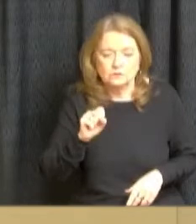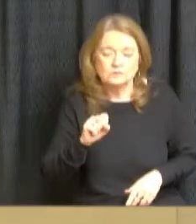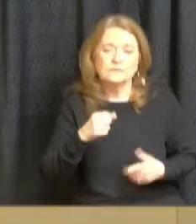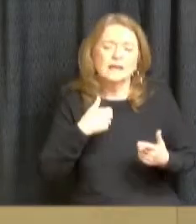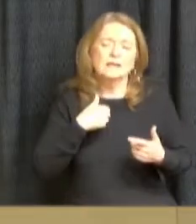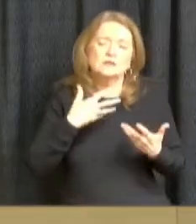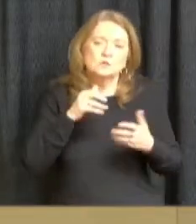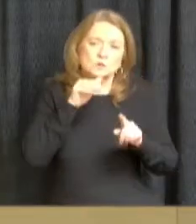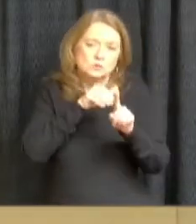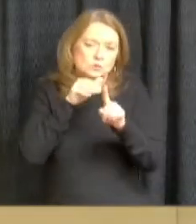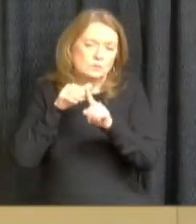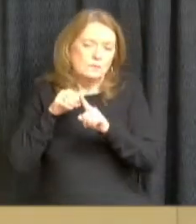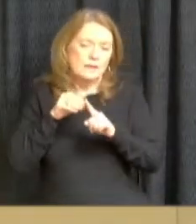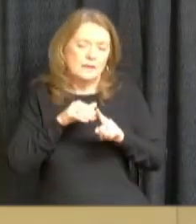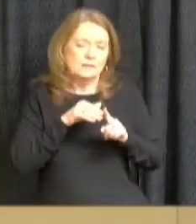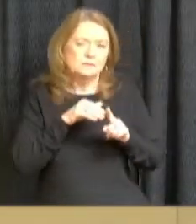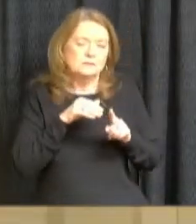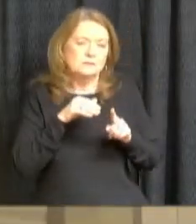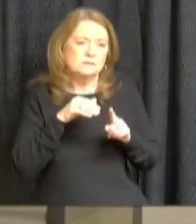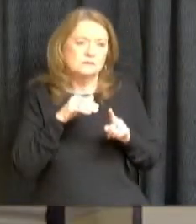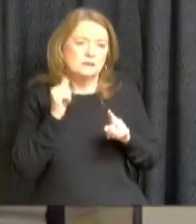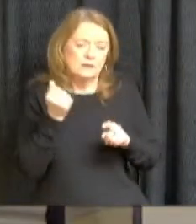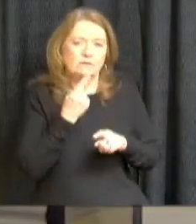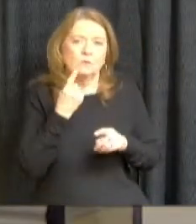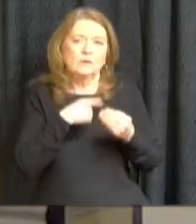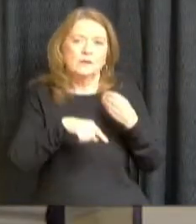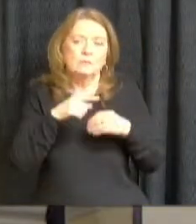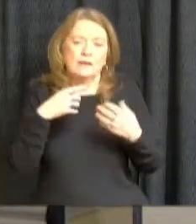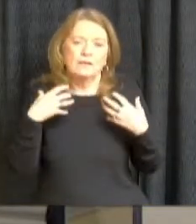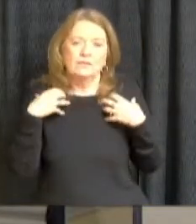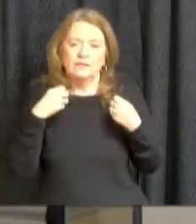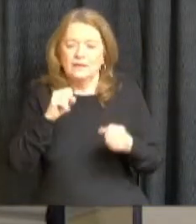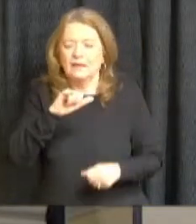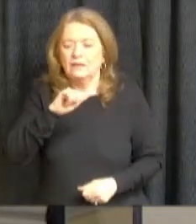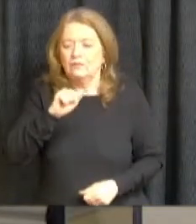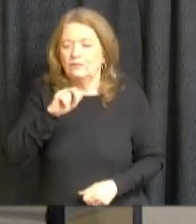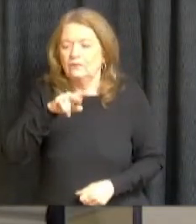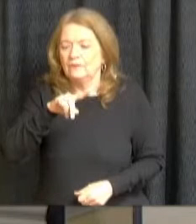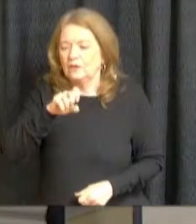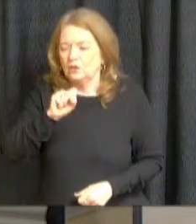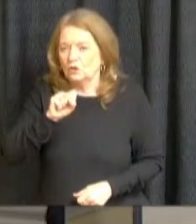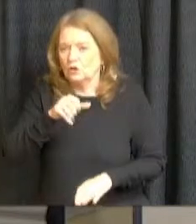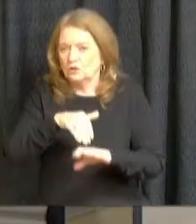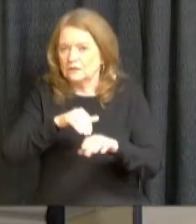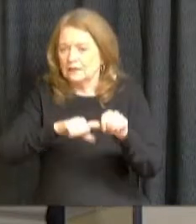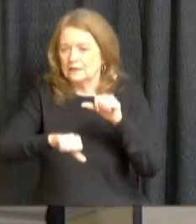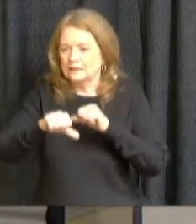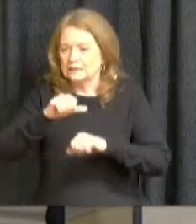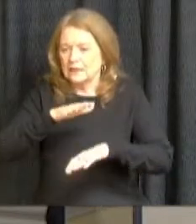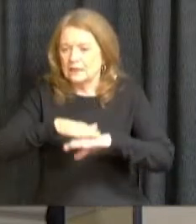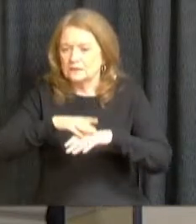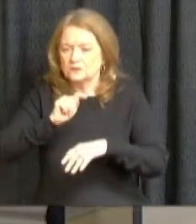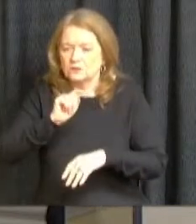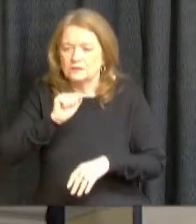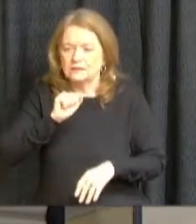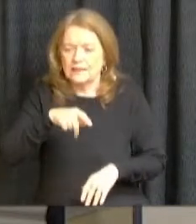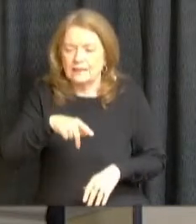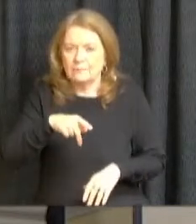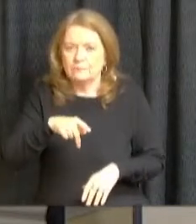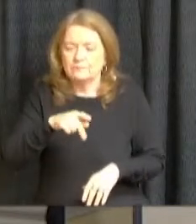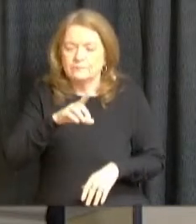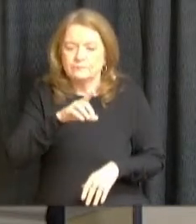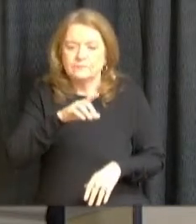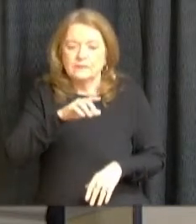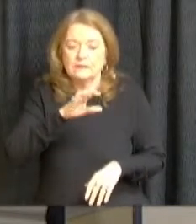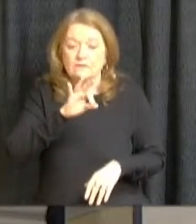just wanted to remind everyone about the Healthy Yards at the Science on Tap on the 7th